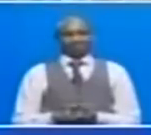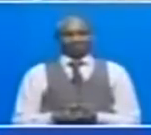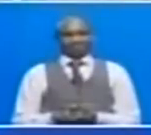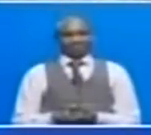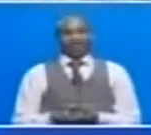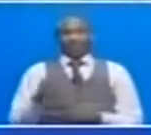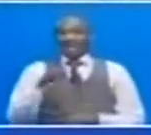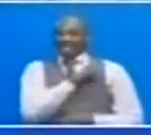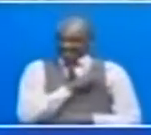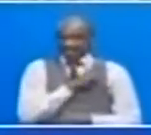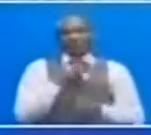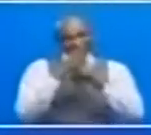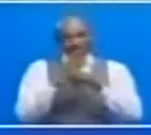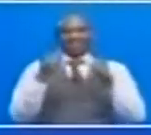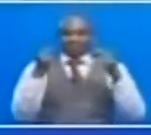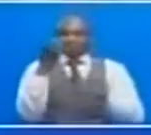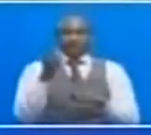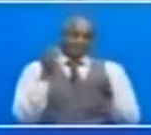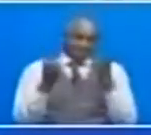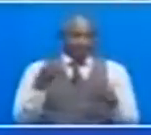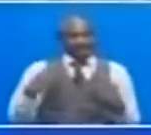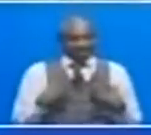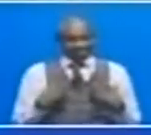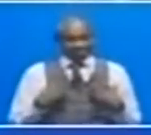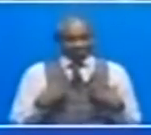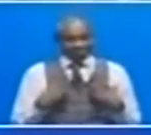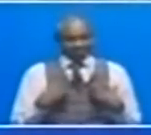We are lucky that we are the defending champions, so maybe we'll have